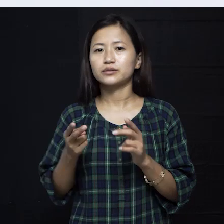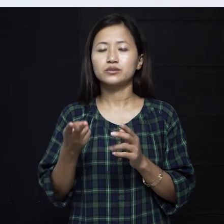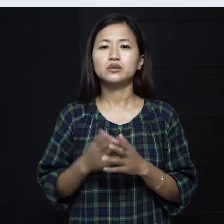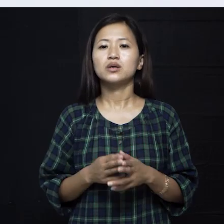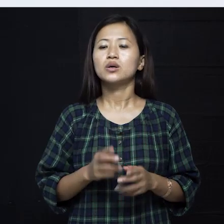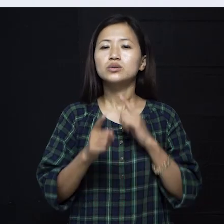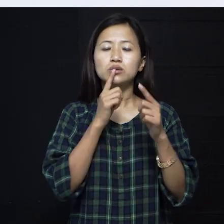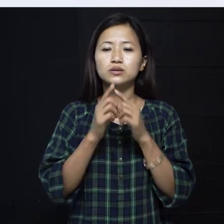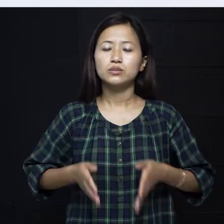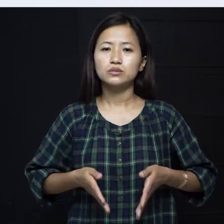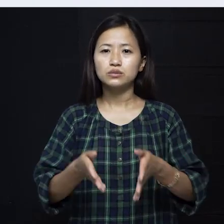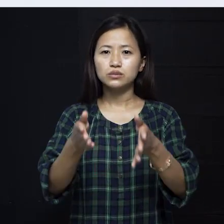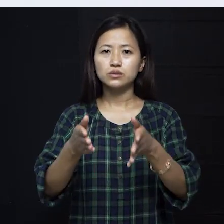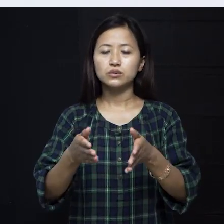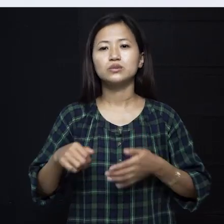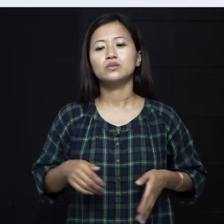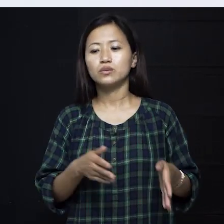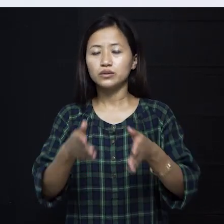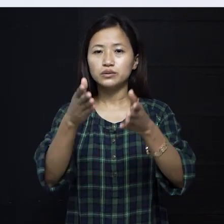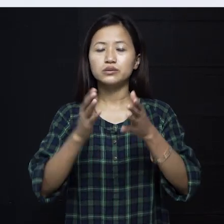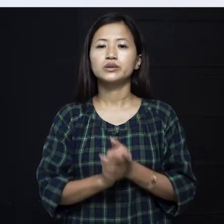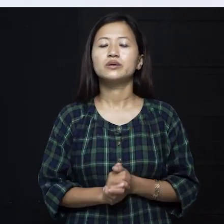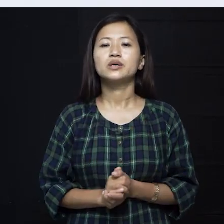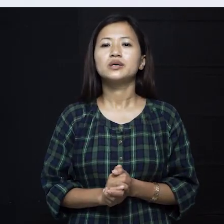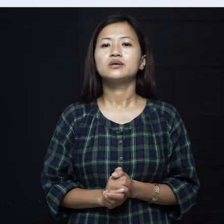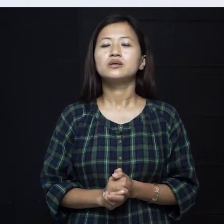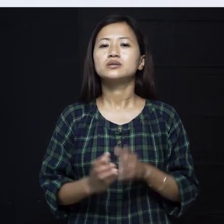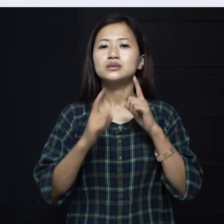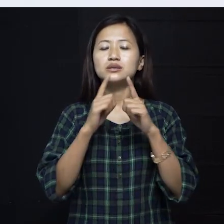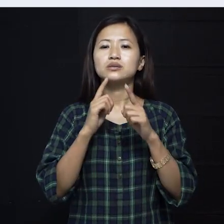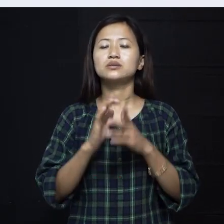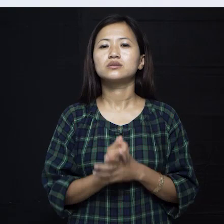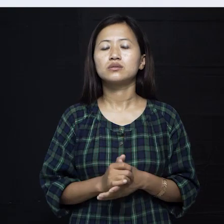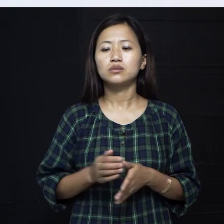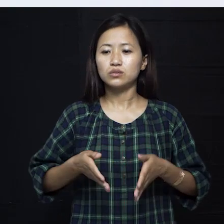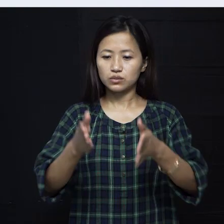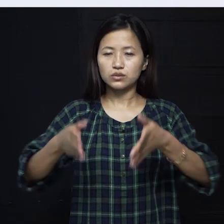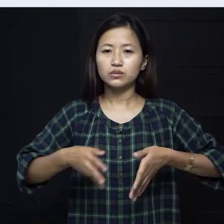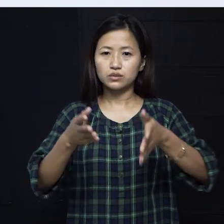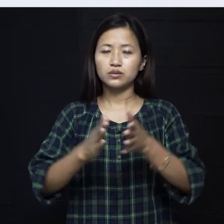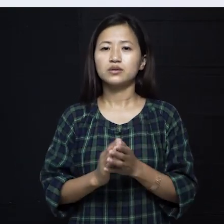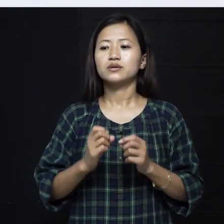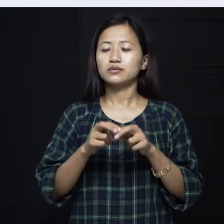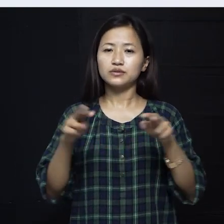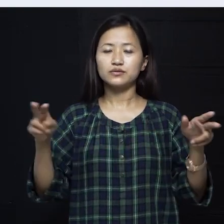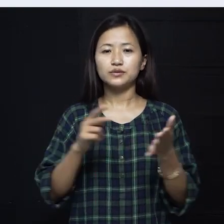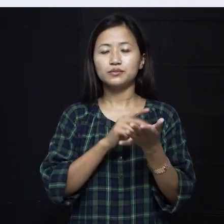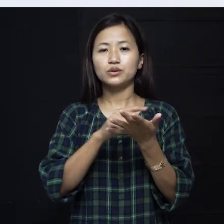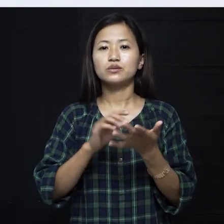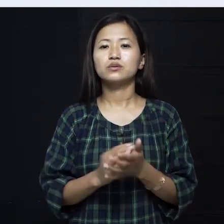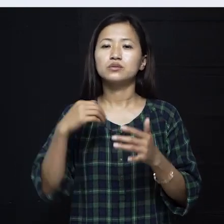the roadways. Okay, and in the roadways also, we have discussed that the roadways are classified into different